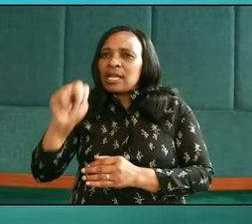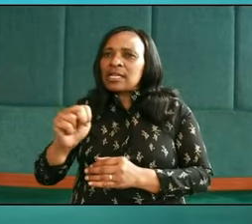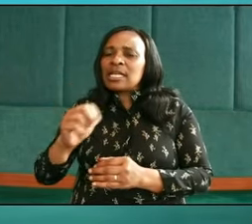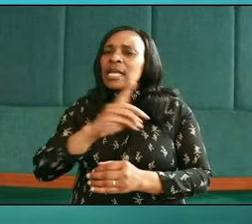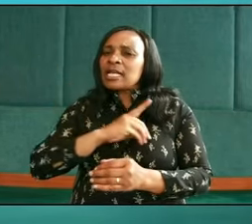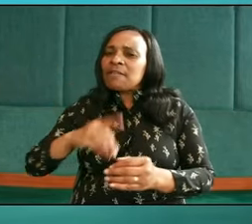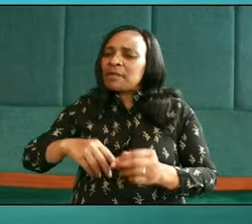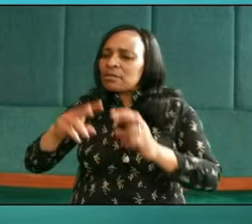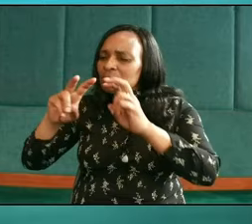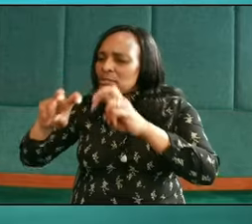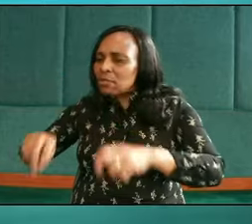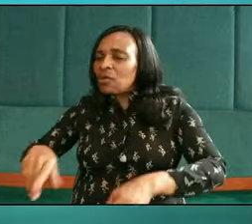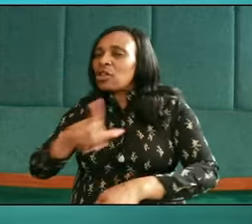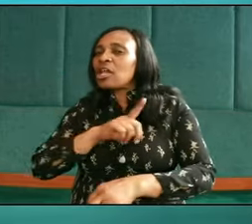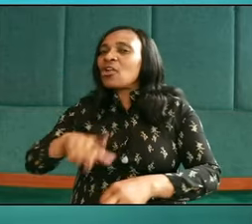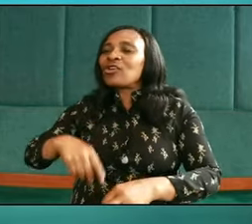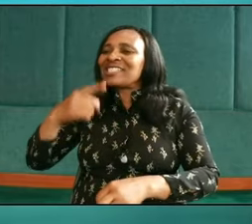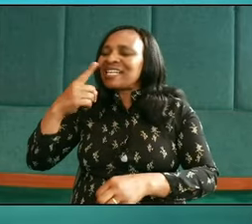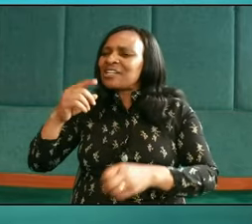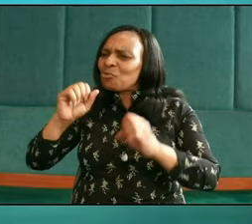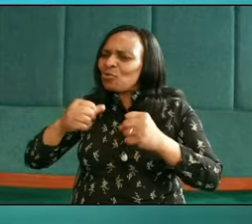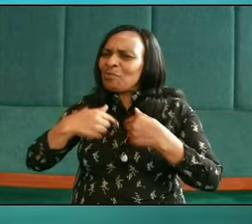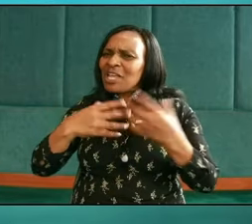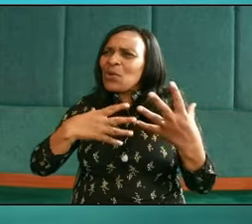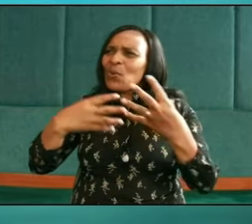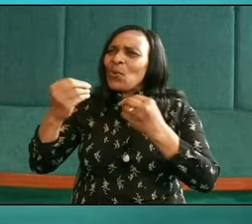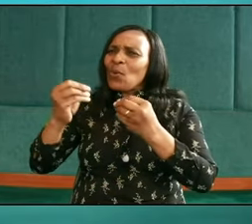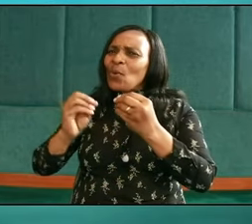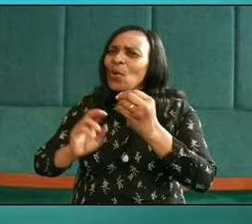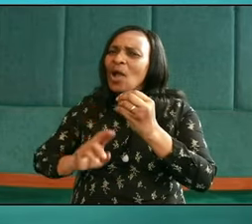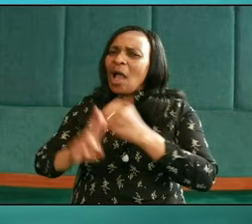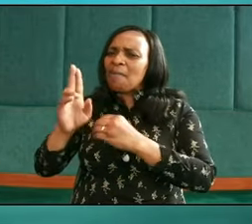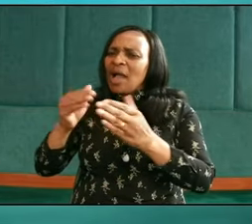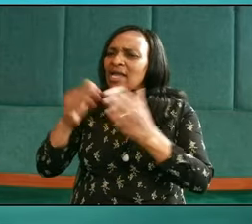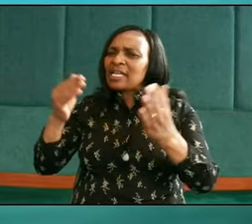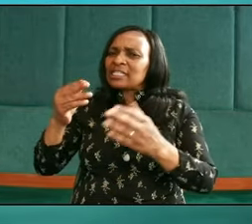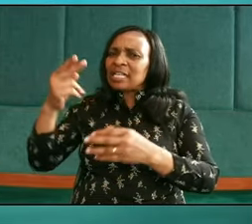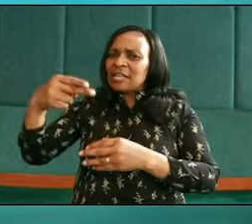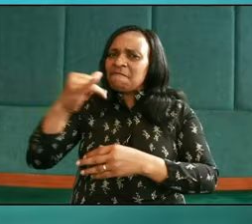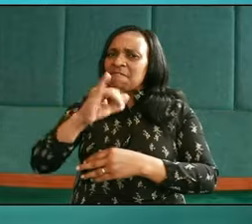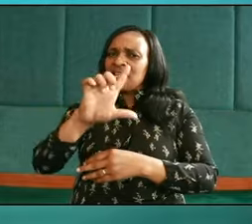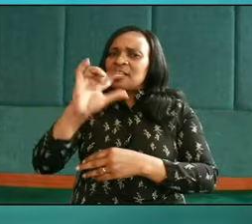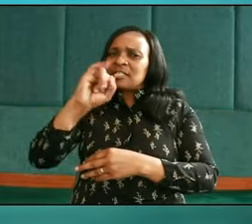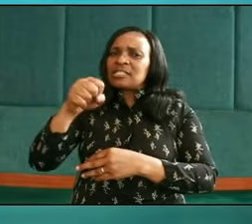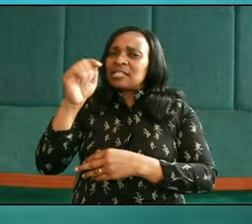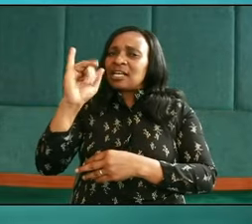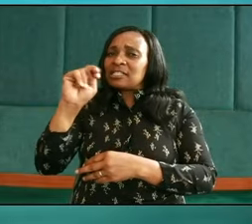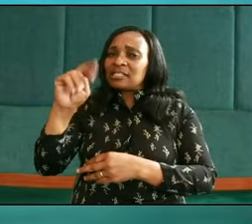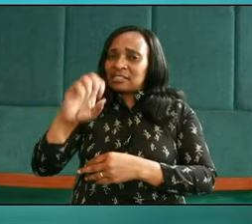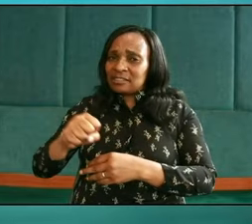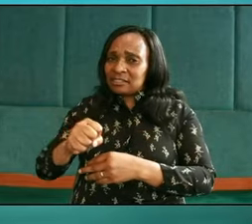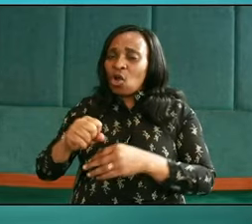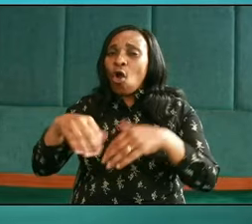the Lord, saying, shall I go up against the Philistines? Will you